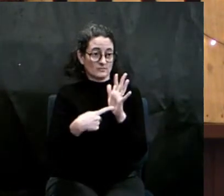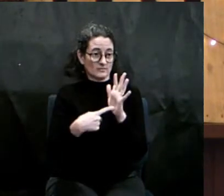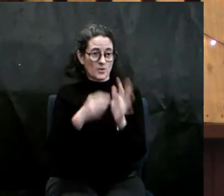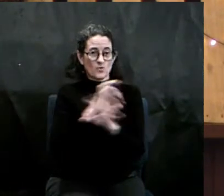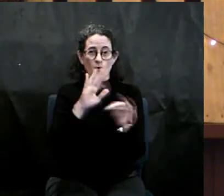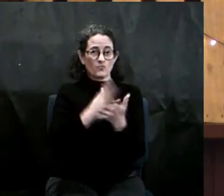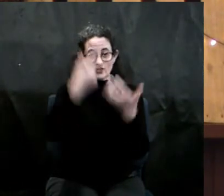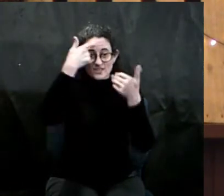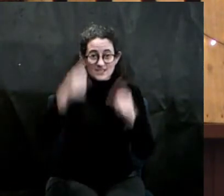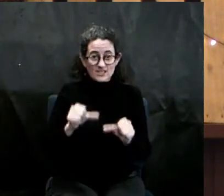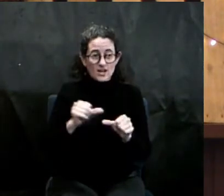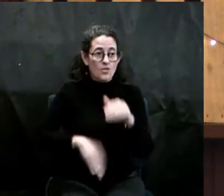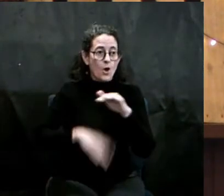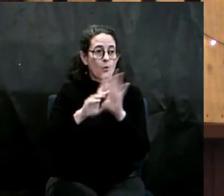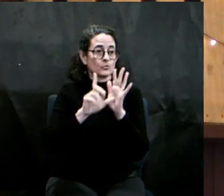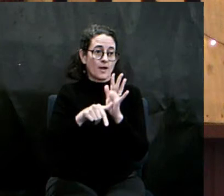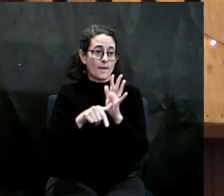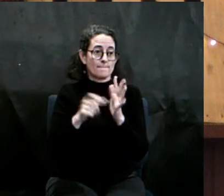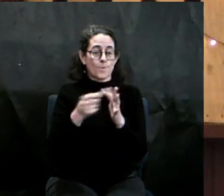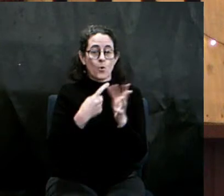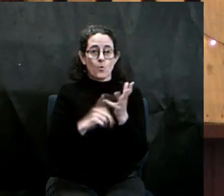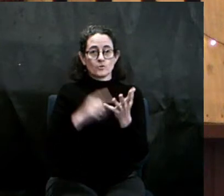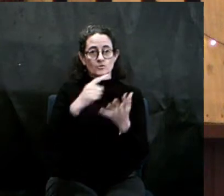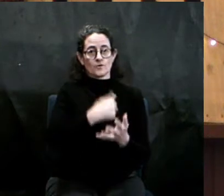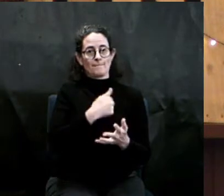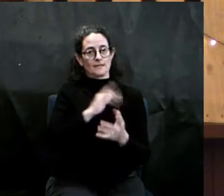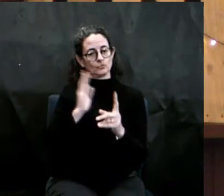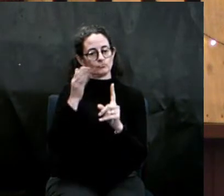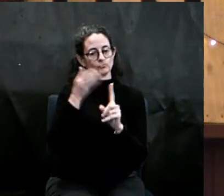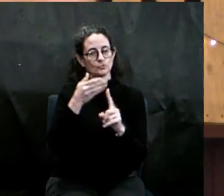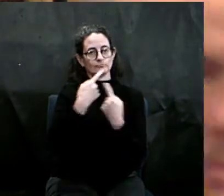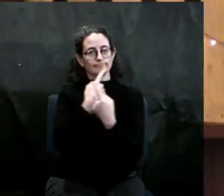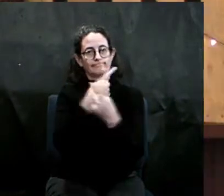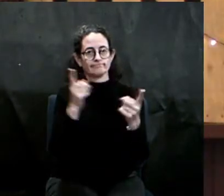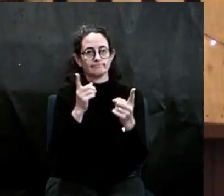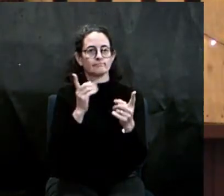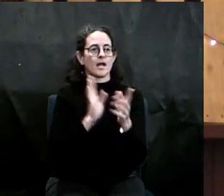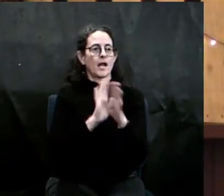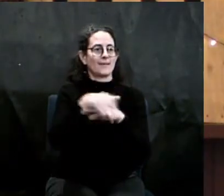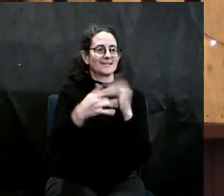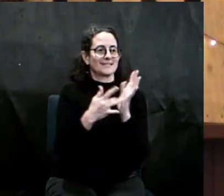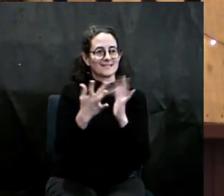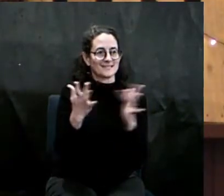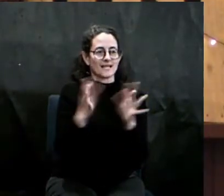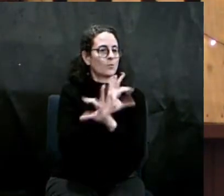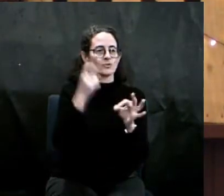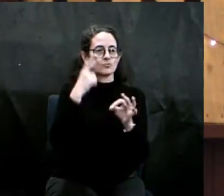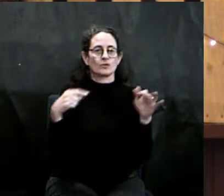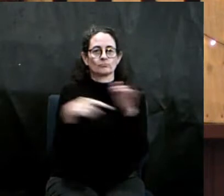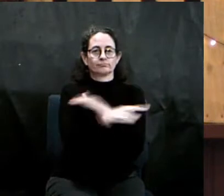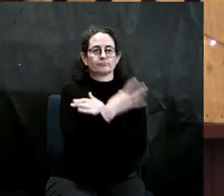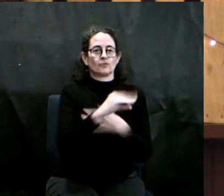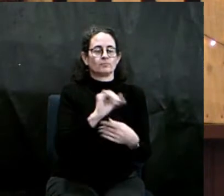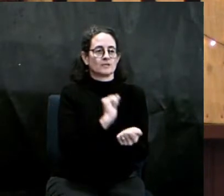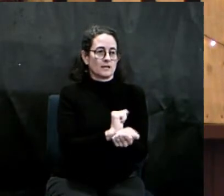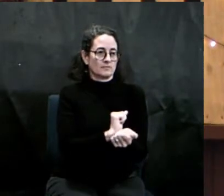much more committed to defending the gospel and speaking about the risen Jesus than trying to get himself out of jail. As